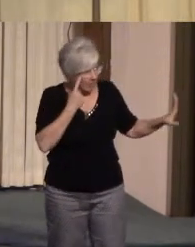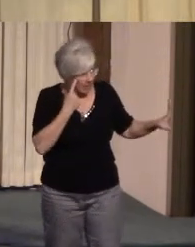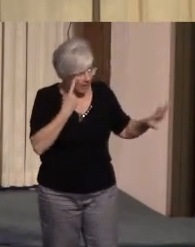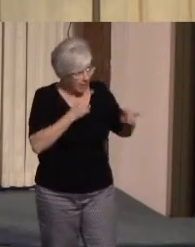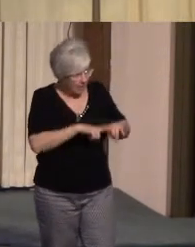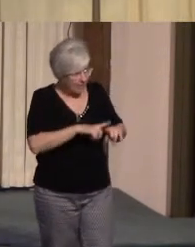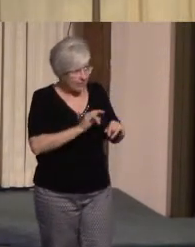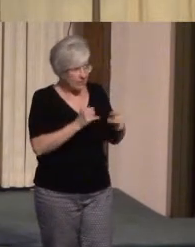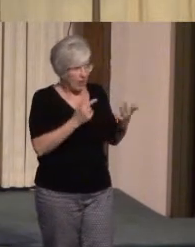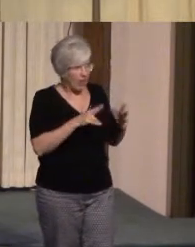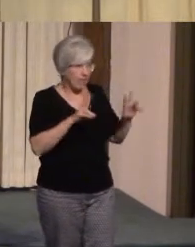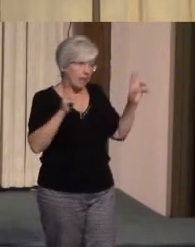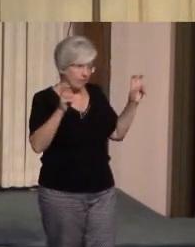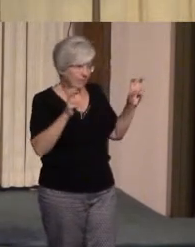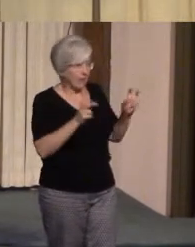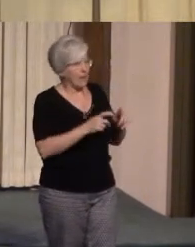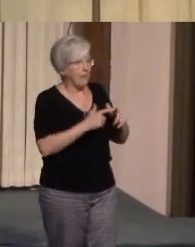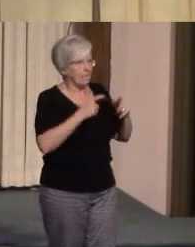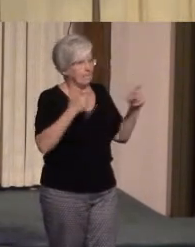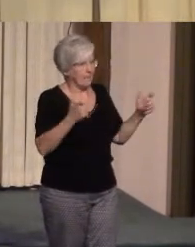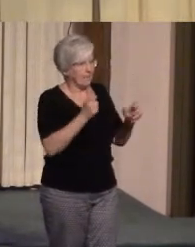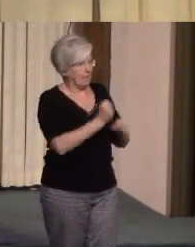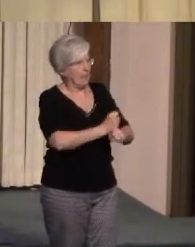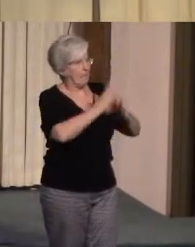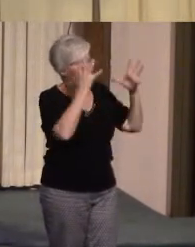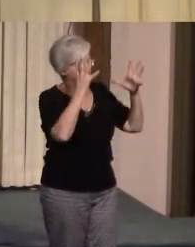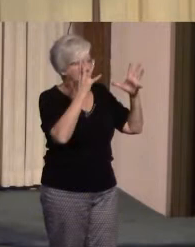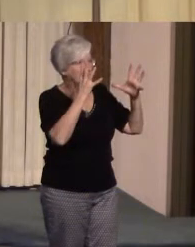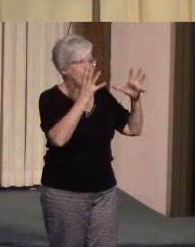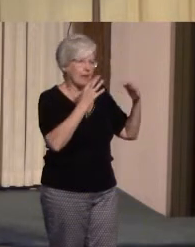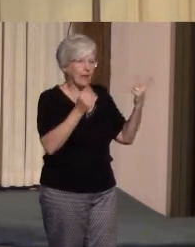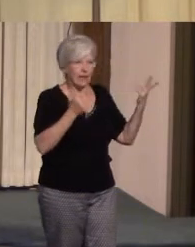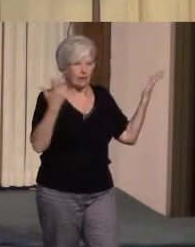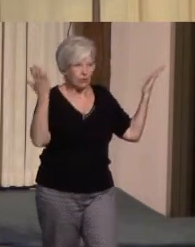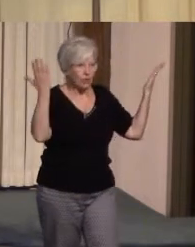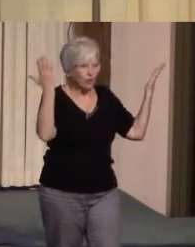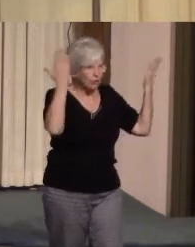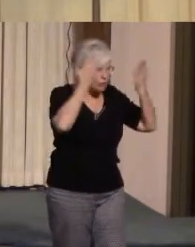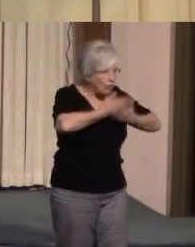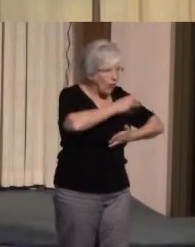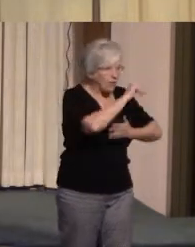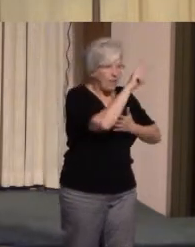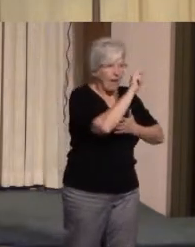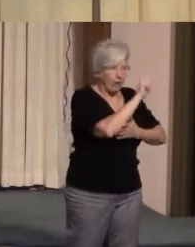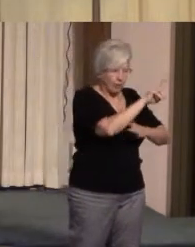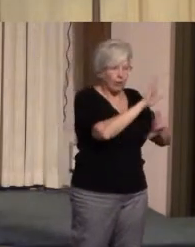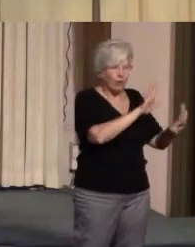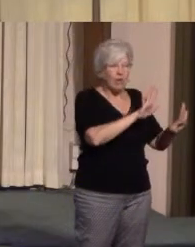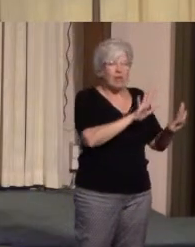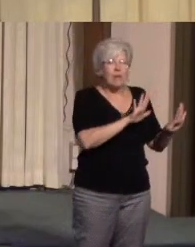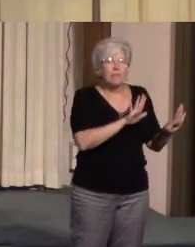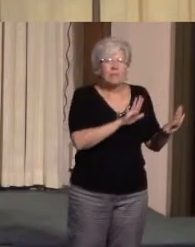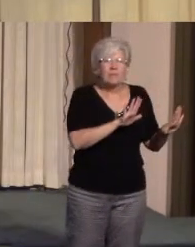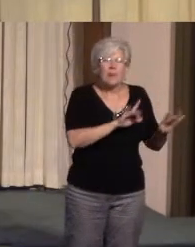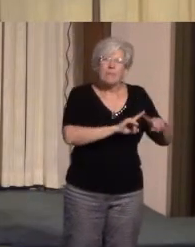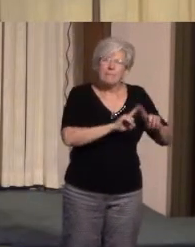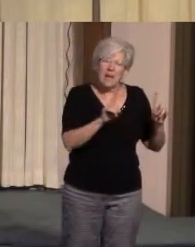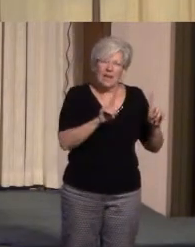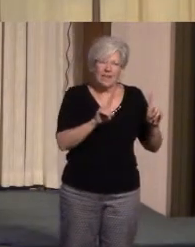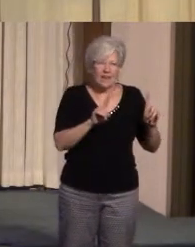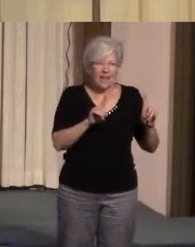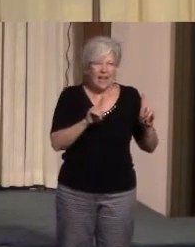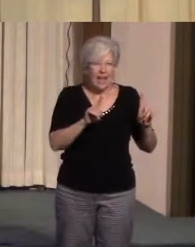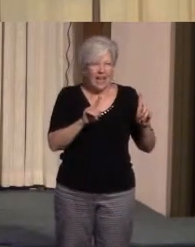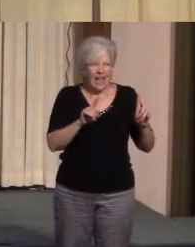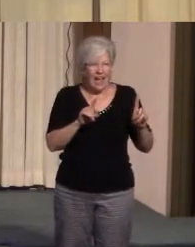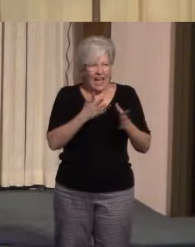right? And dark matter and all that other good stuff. I don't want to get into that. But at